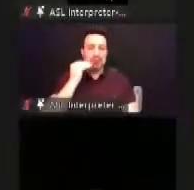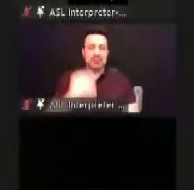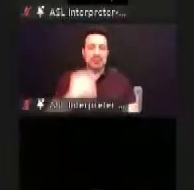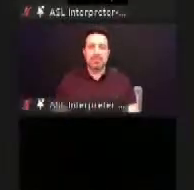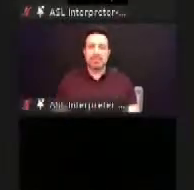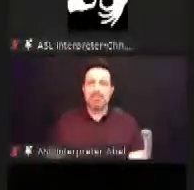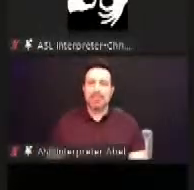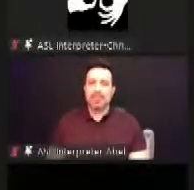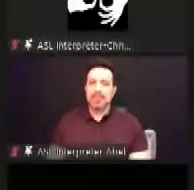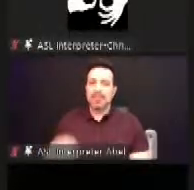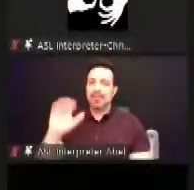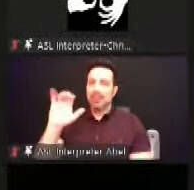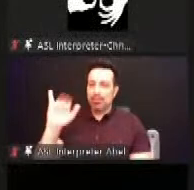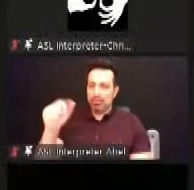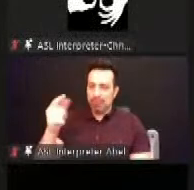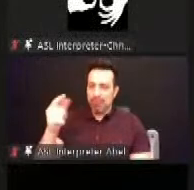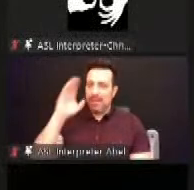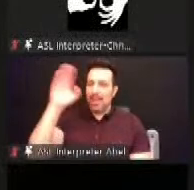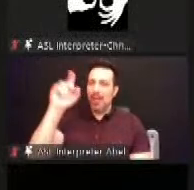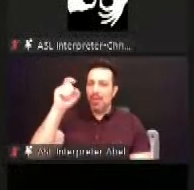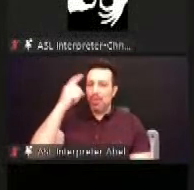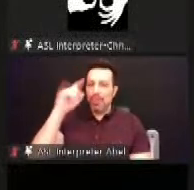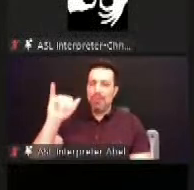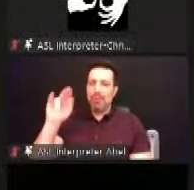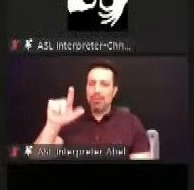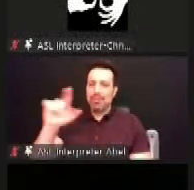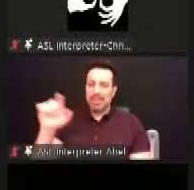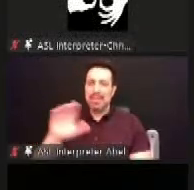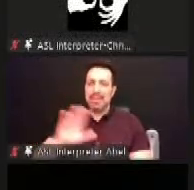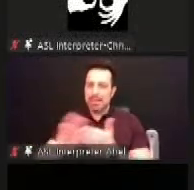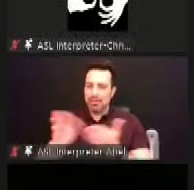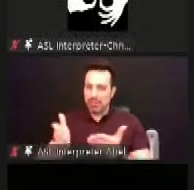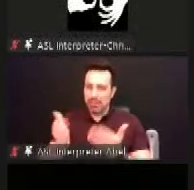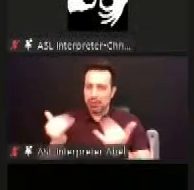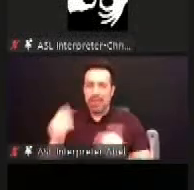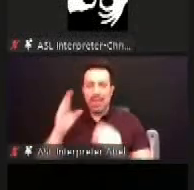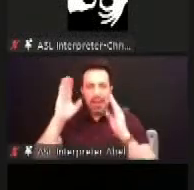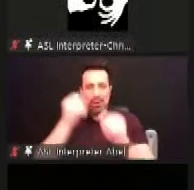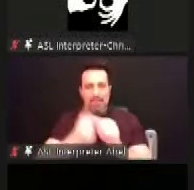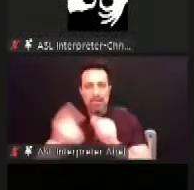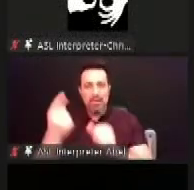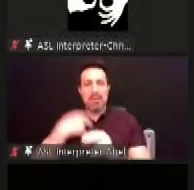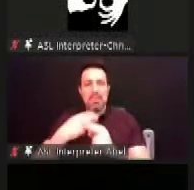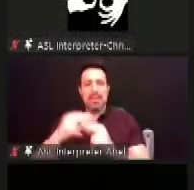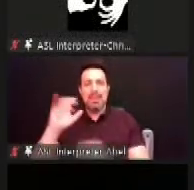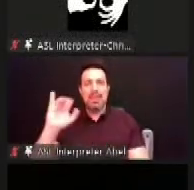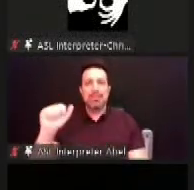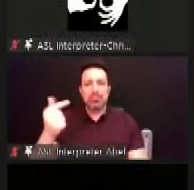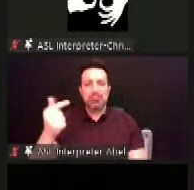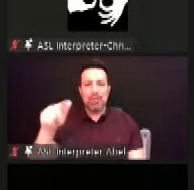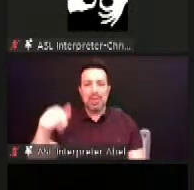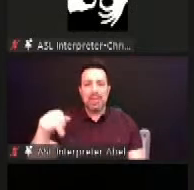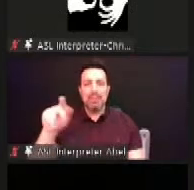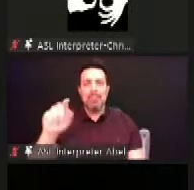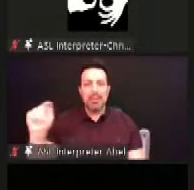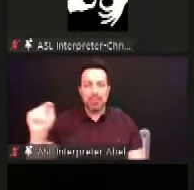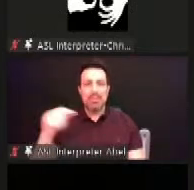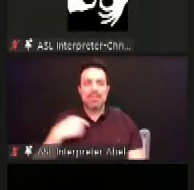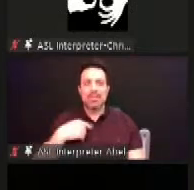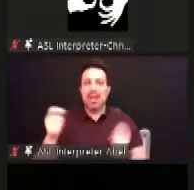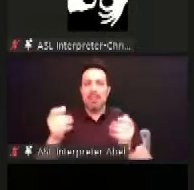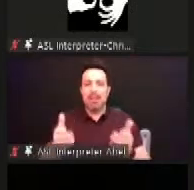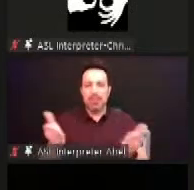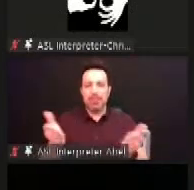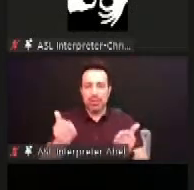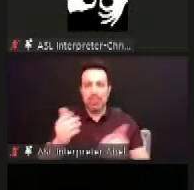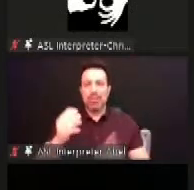Yes, hello, Governor Inslee. It's a pleasure to be here today. Hello, everyone. My name is Craig Padgett. I am the manager here at Elahan